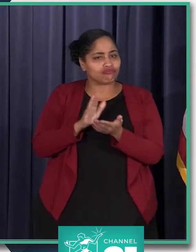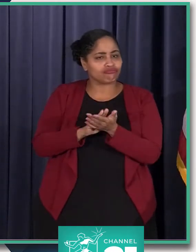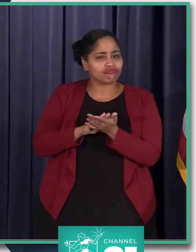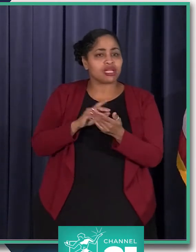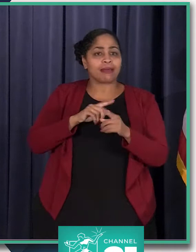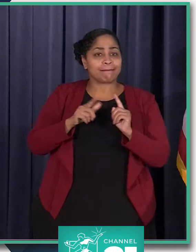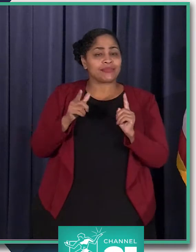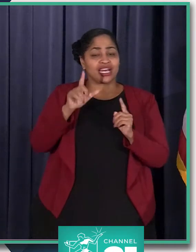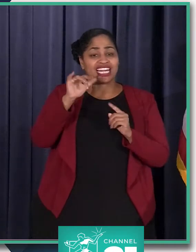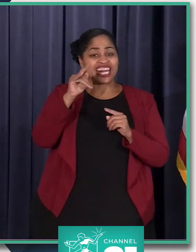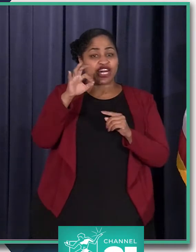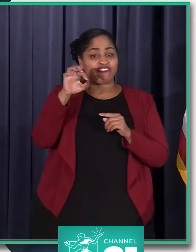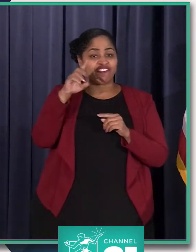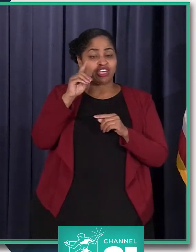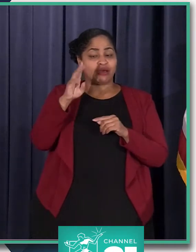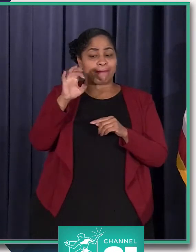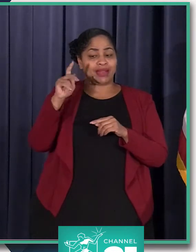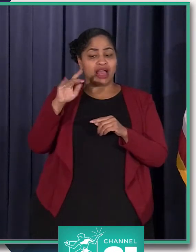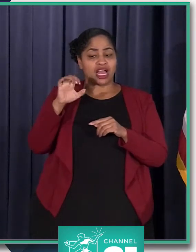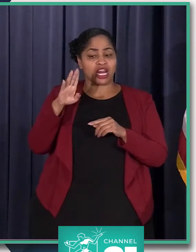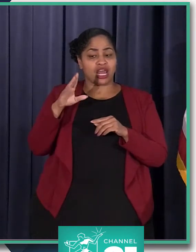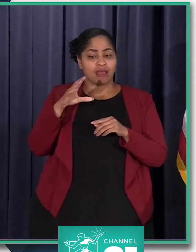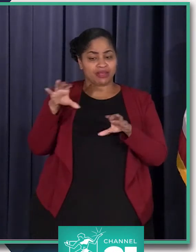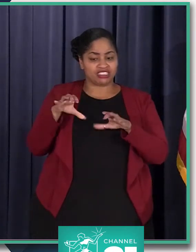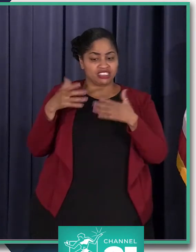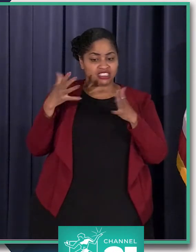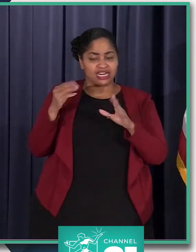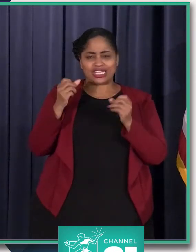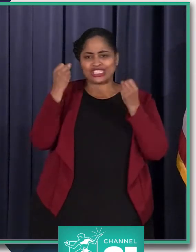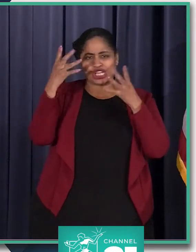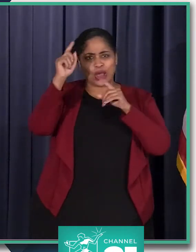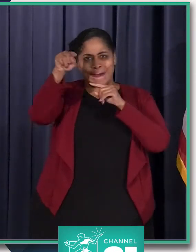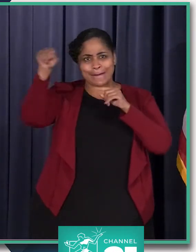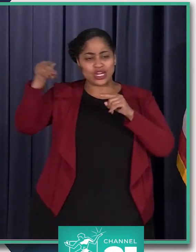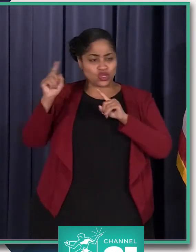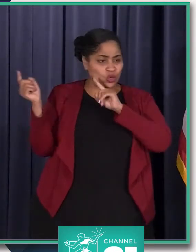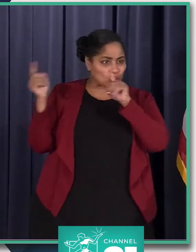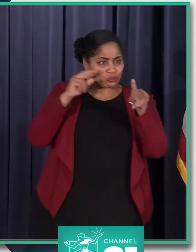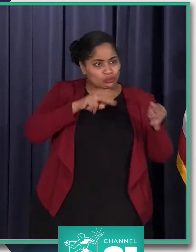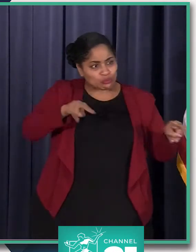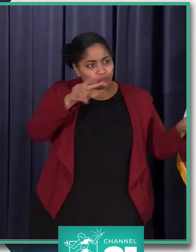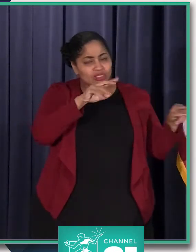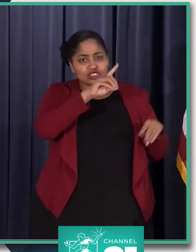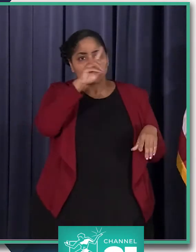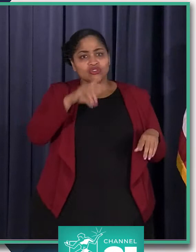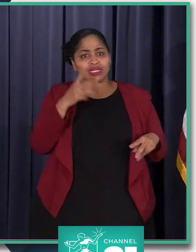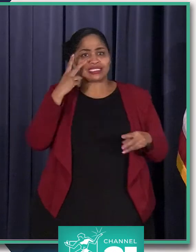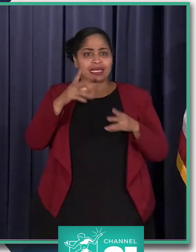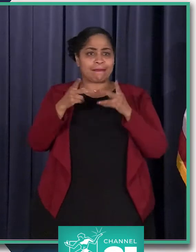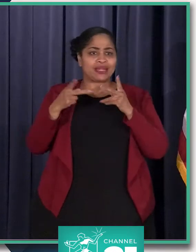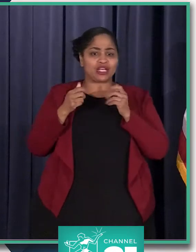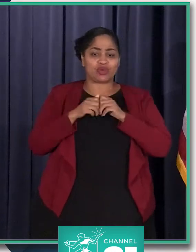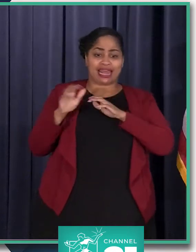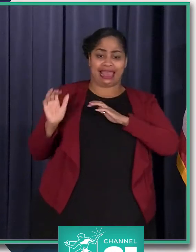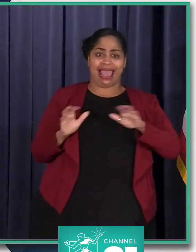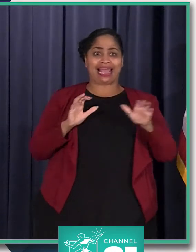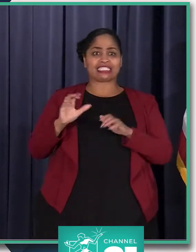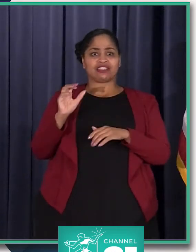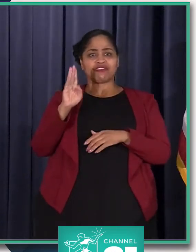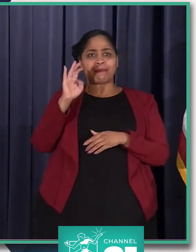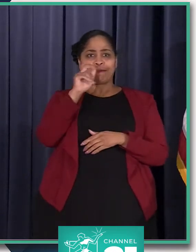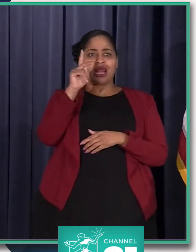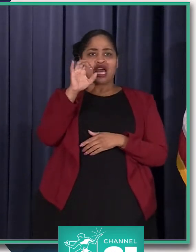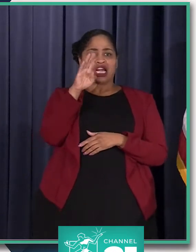what the Littlefield Block Club has done, and so many, you go around this city, and the places with active block club